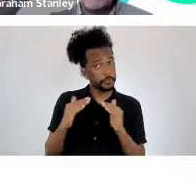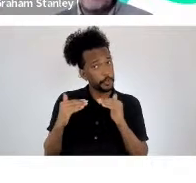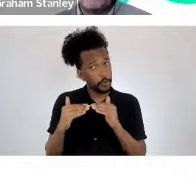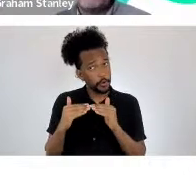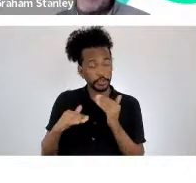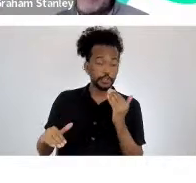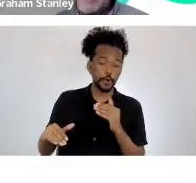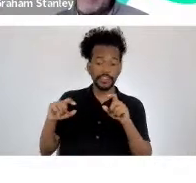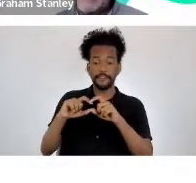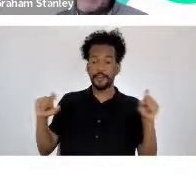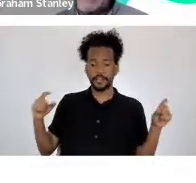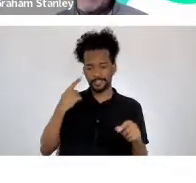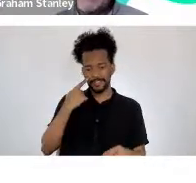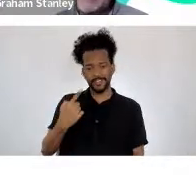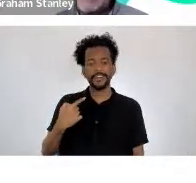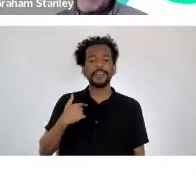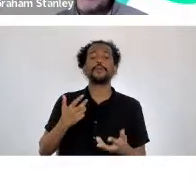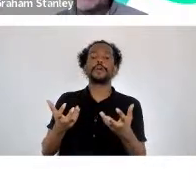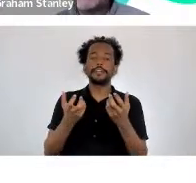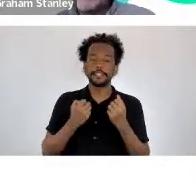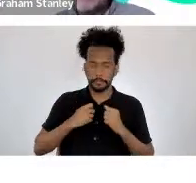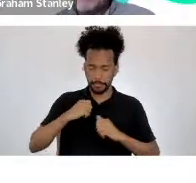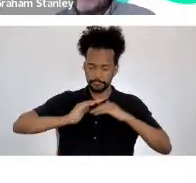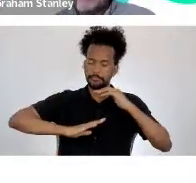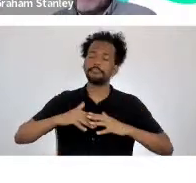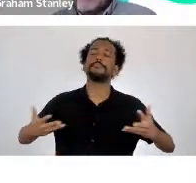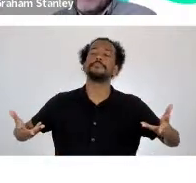to incorporate AI into my teaching.